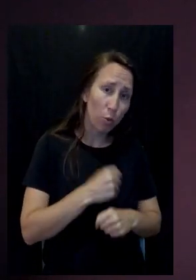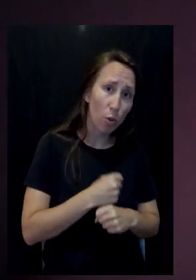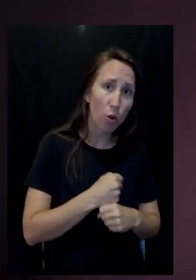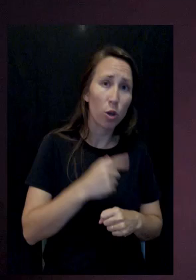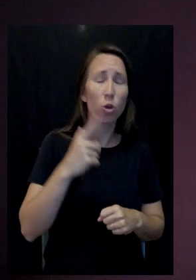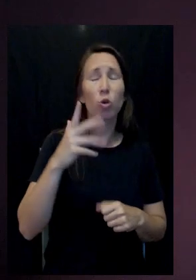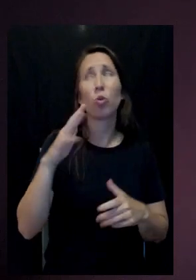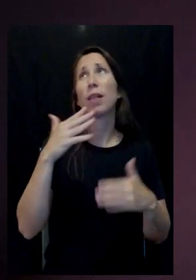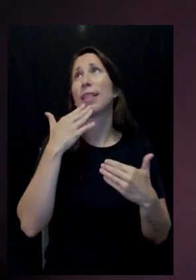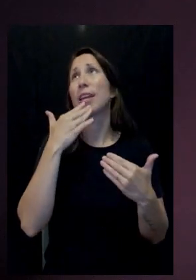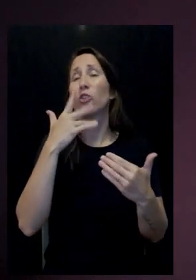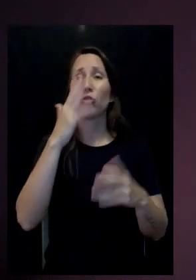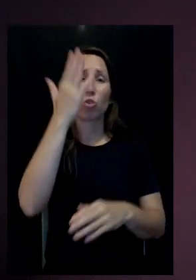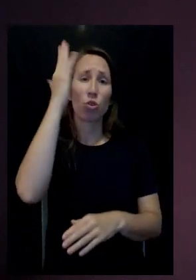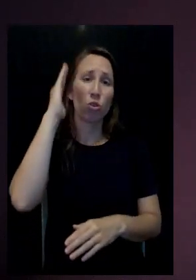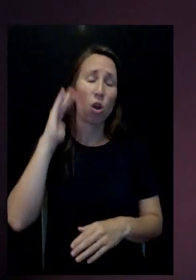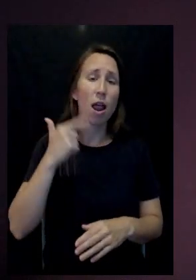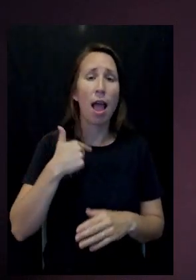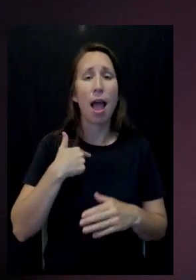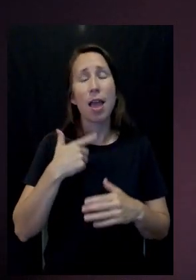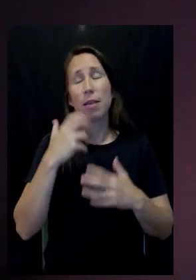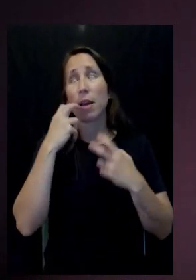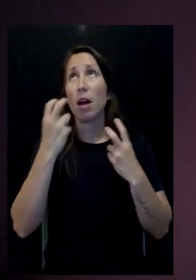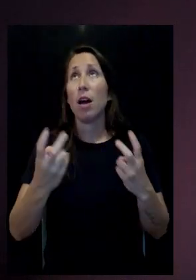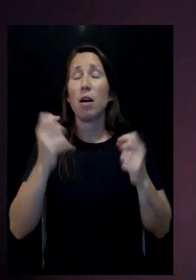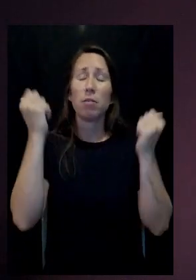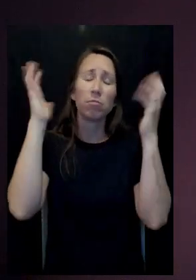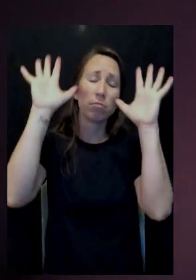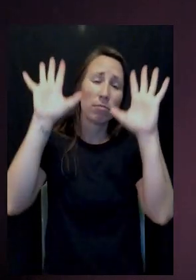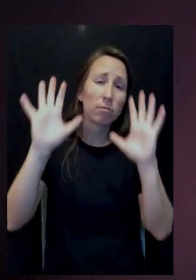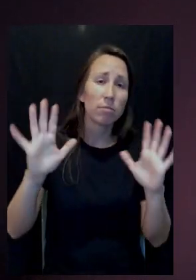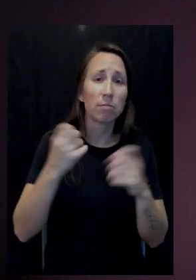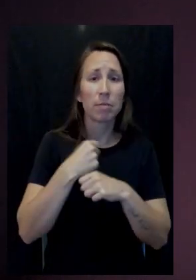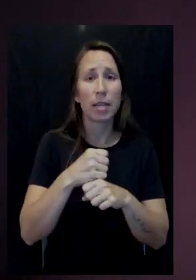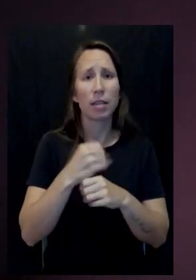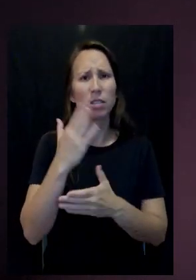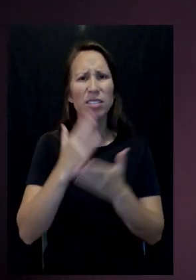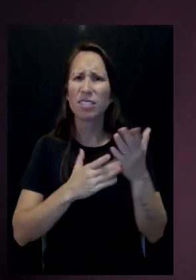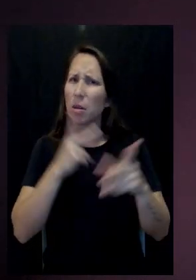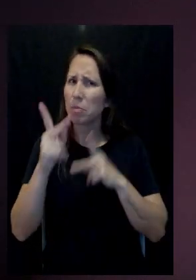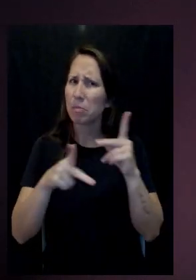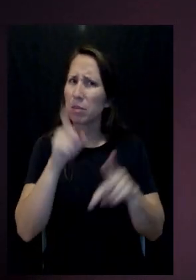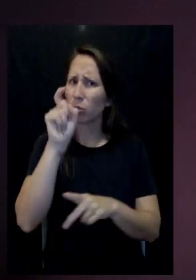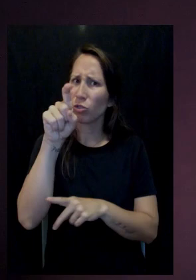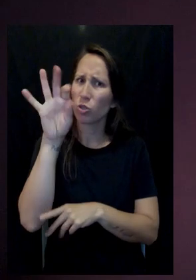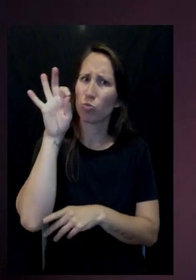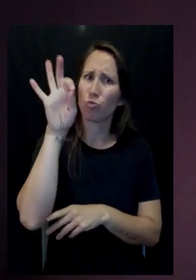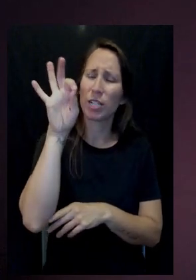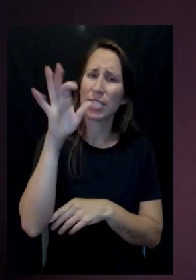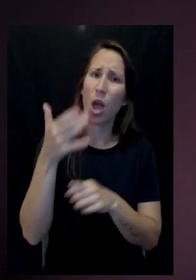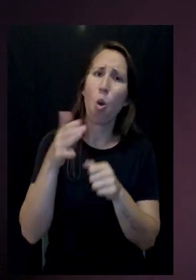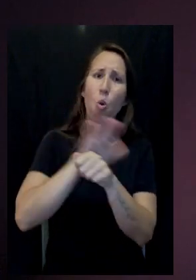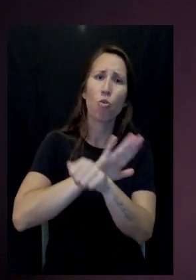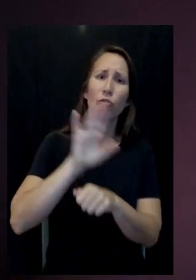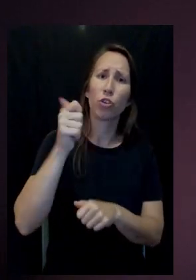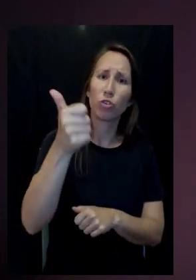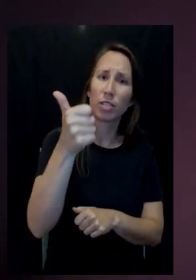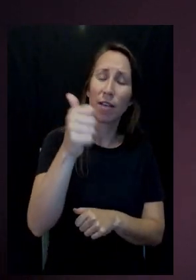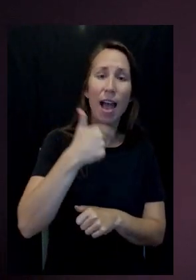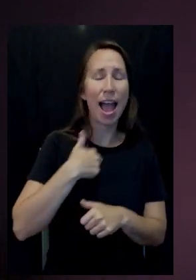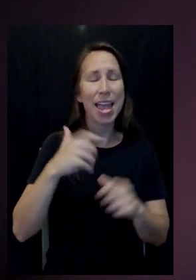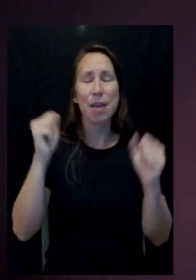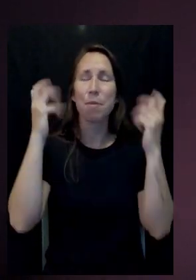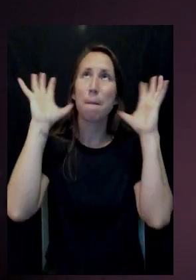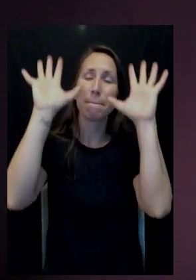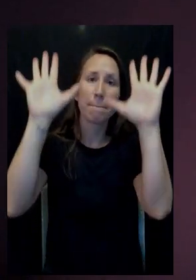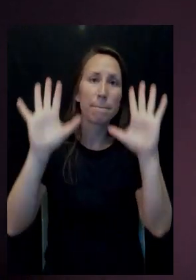I thank you, high God, your breathtaking body and soul. I am marvelously made. Some people need today just to preach that over yourself.